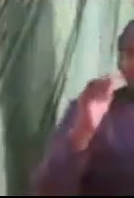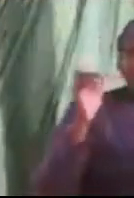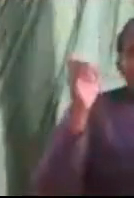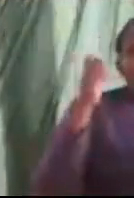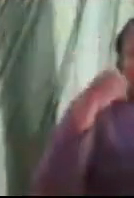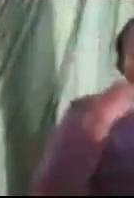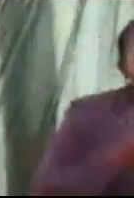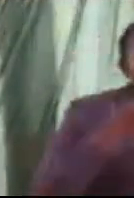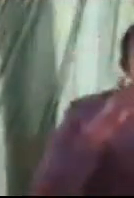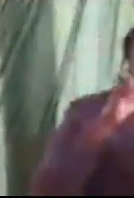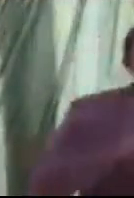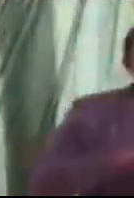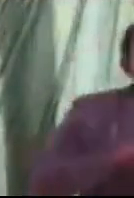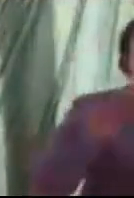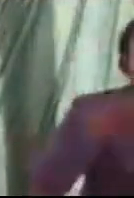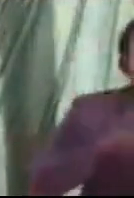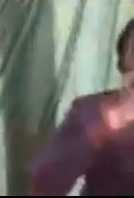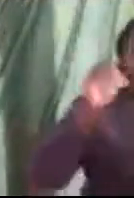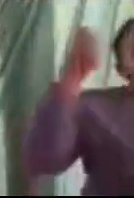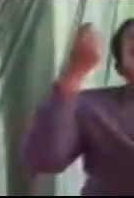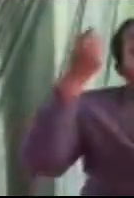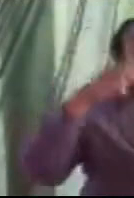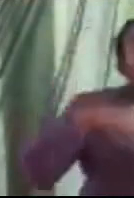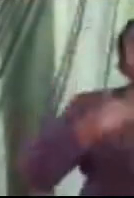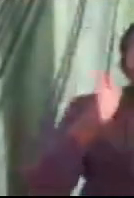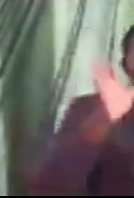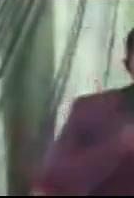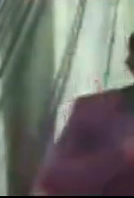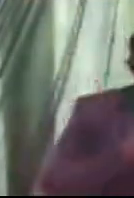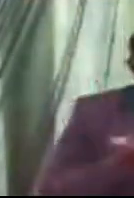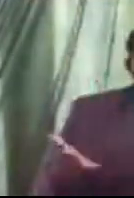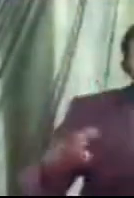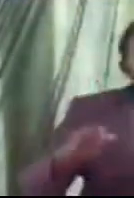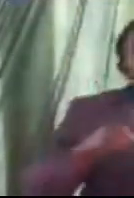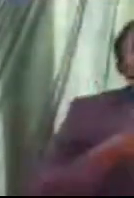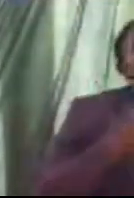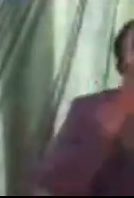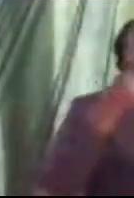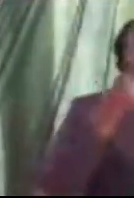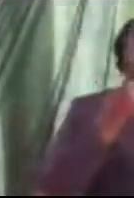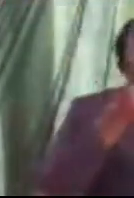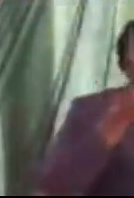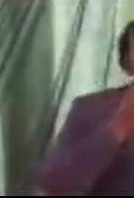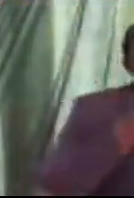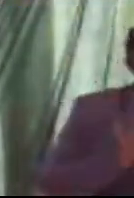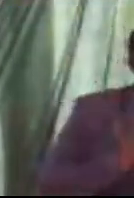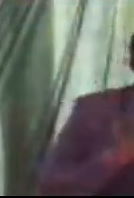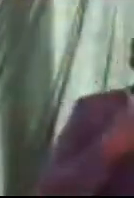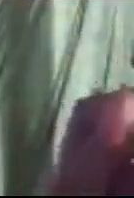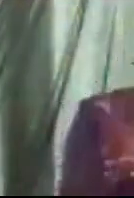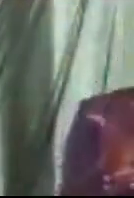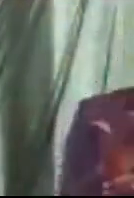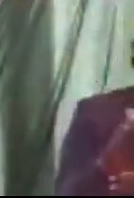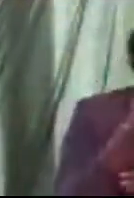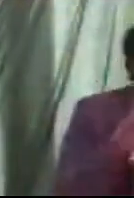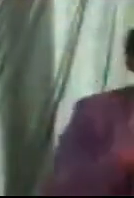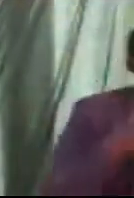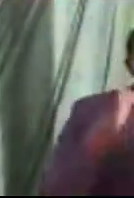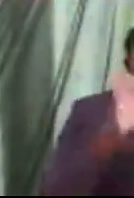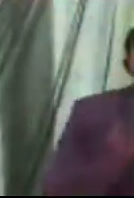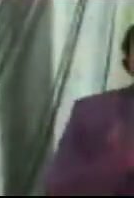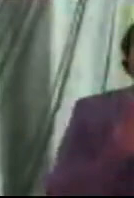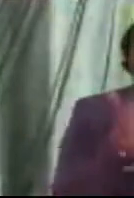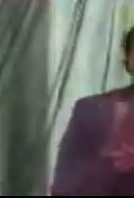where many things happened, and some of them well documented, some not so well documented. And then you went